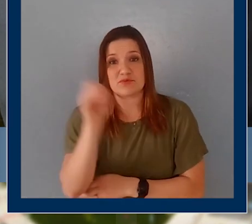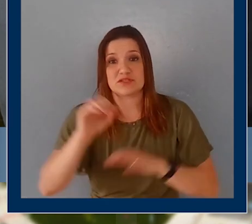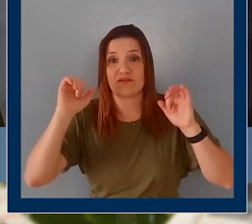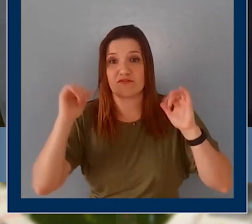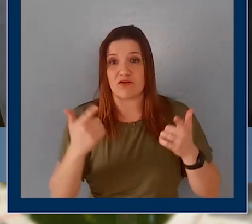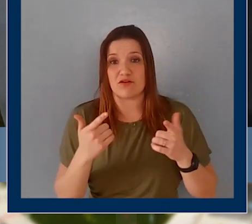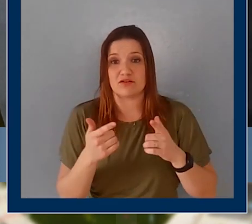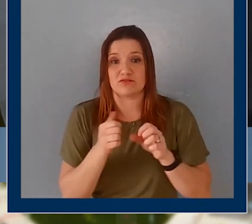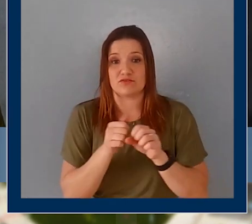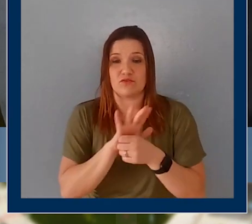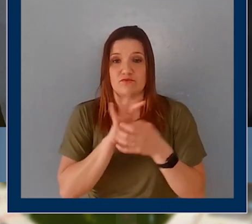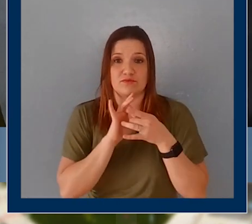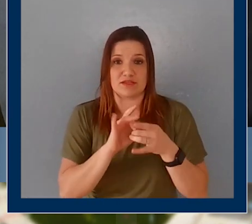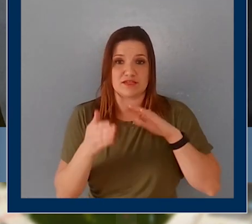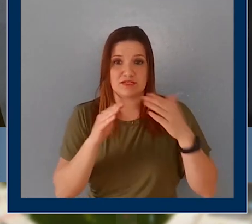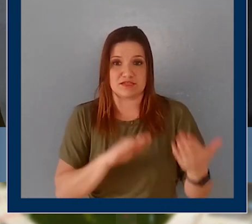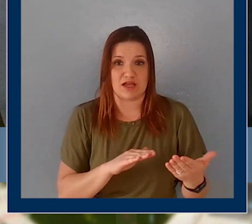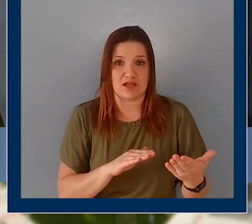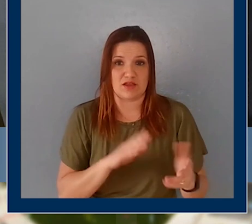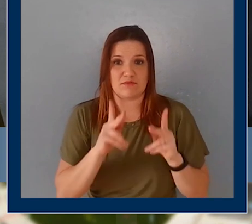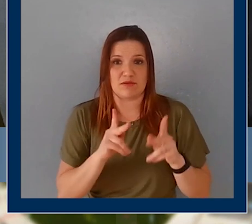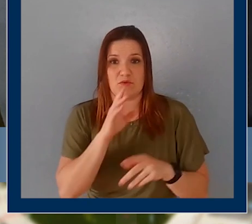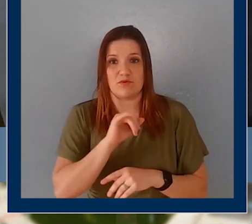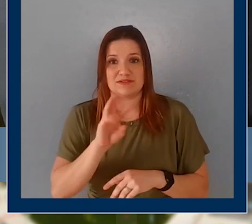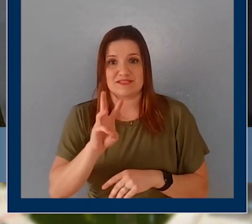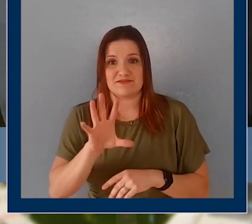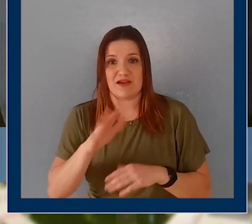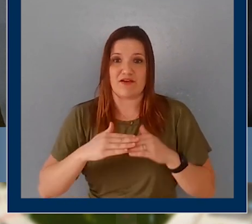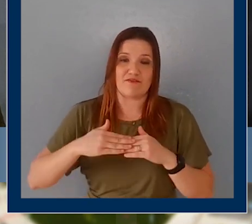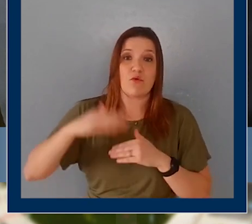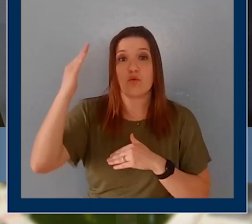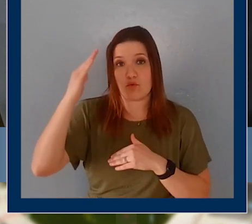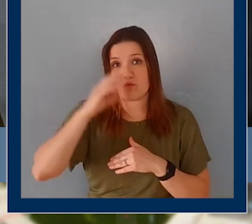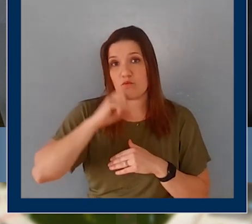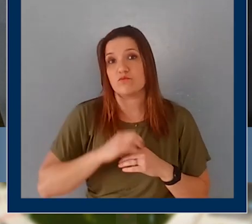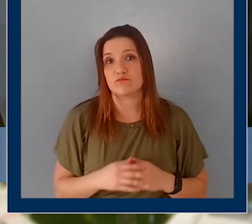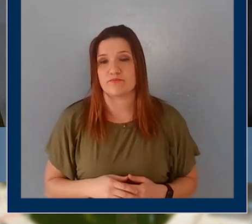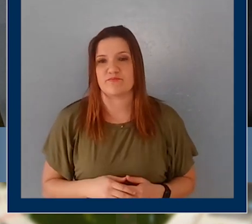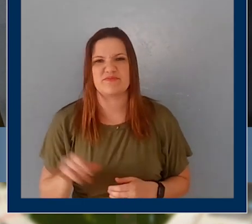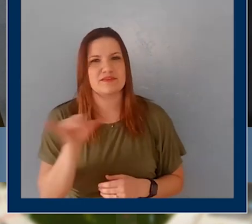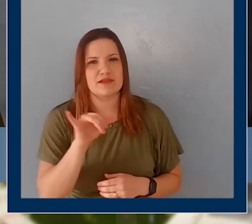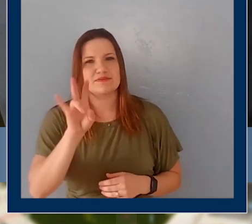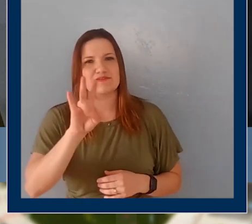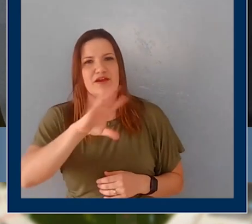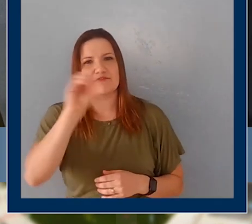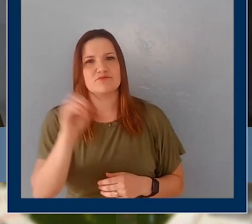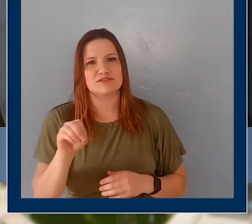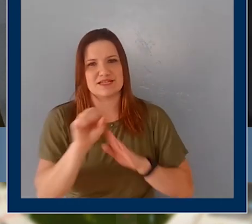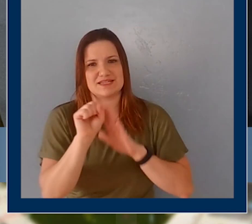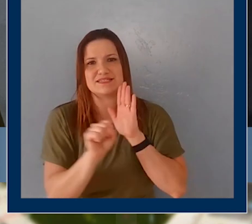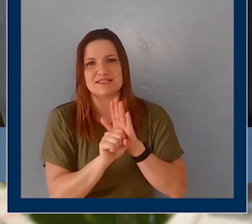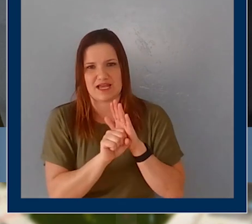148, or roughly a third of all those 482 deaths, do relate to people, residents of